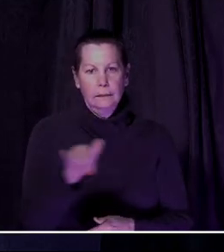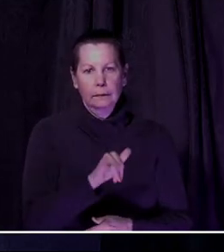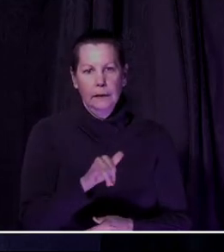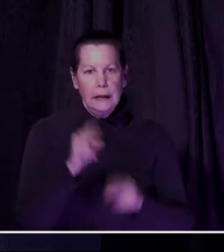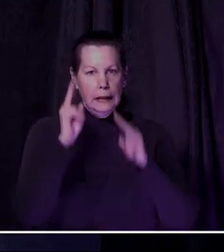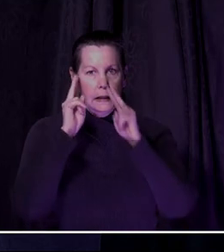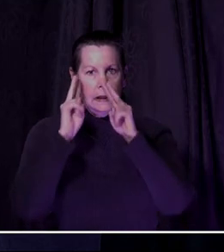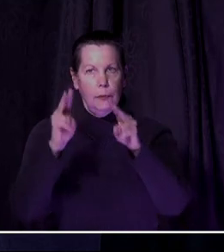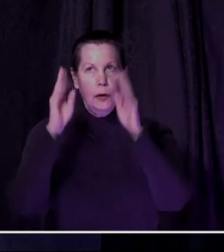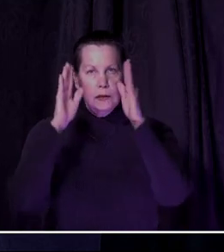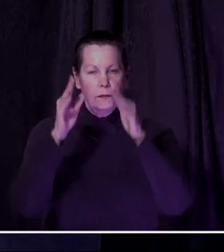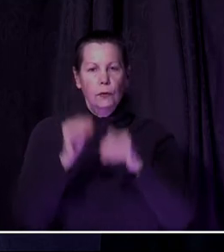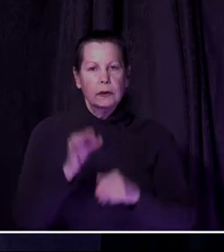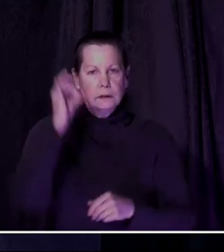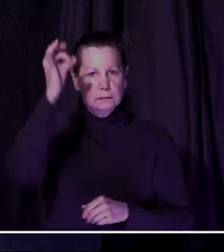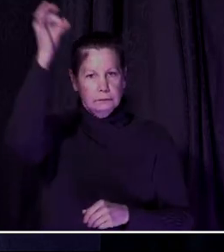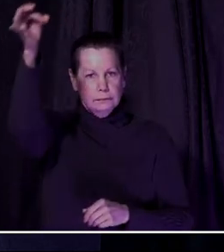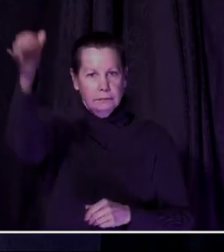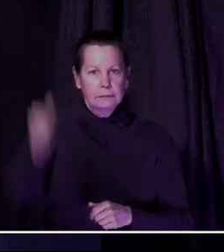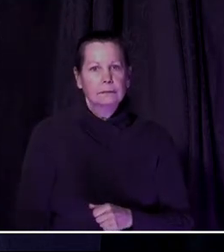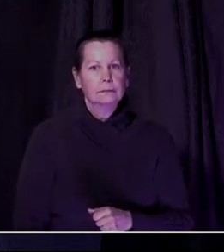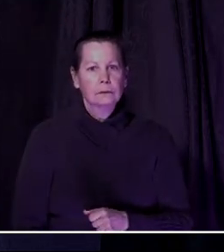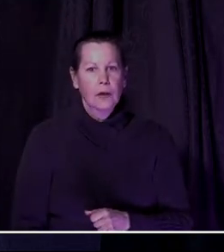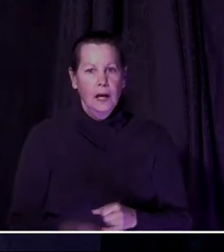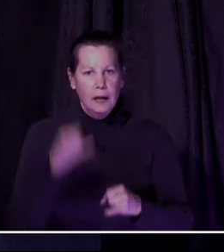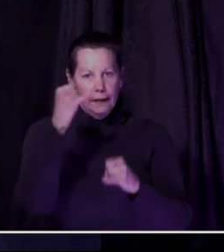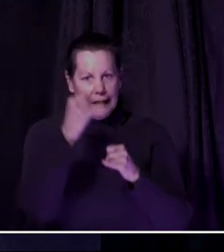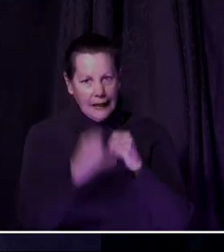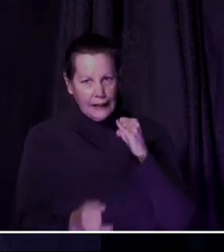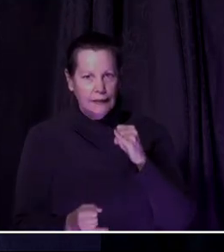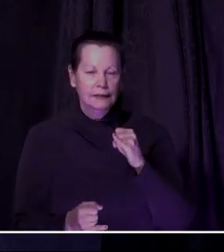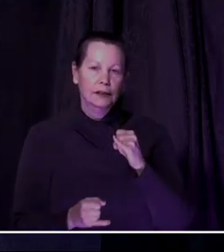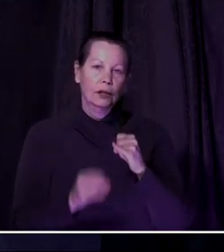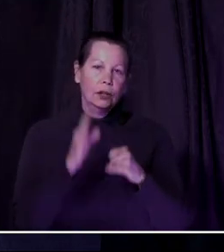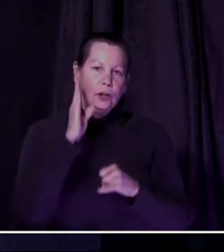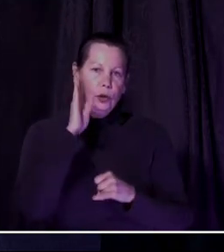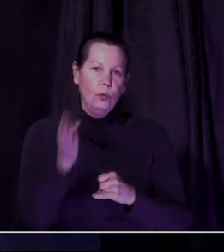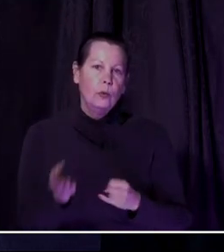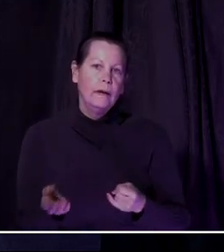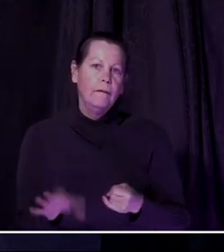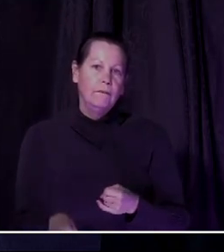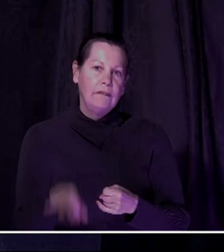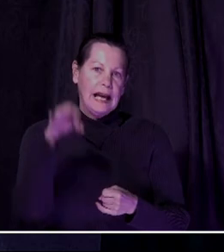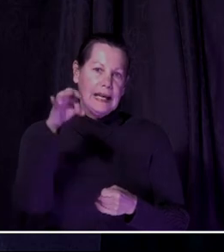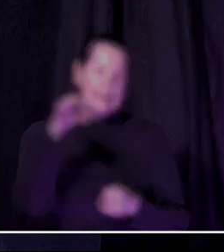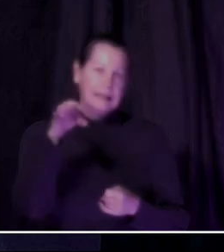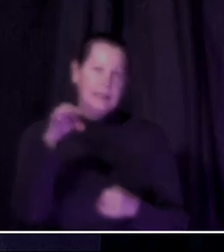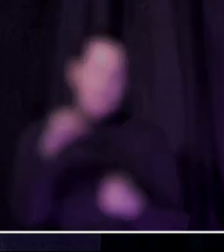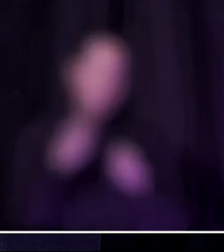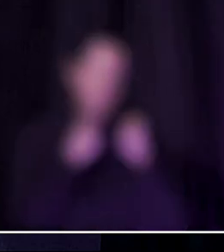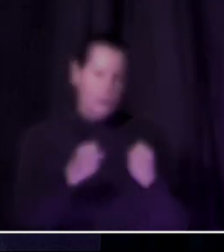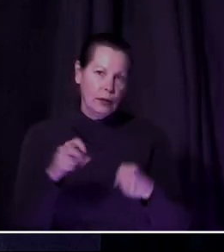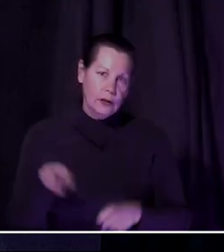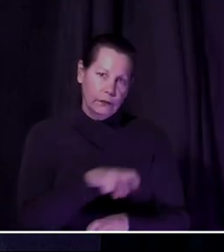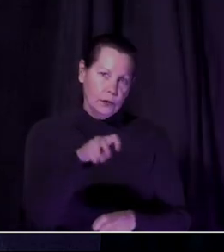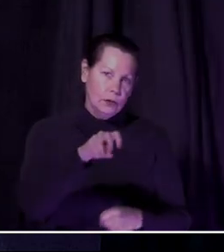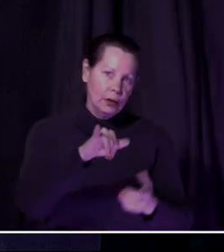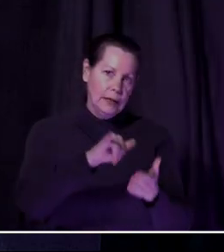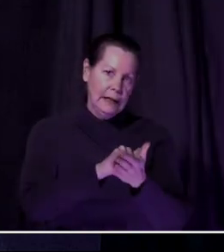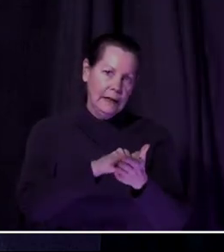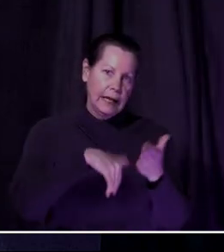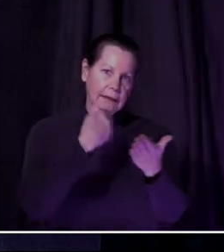Keep your eyes focused on the destination, the end result. You will find, and you will find the strength for the journey that takes you